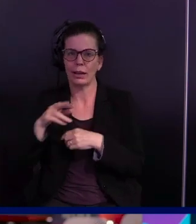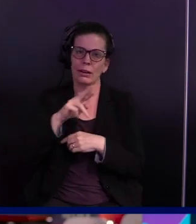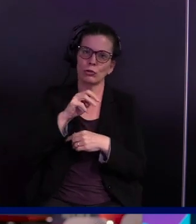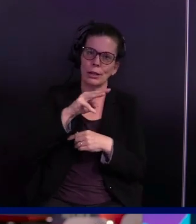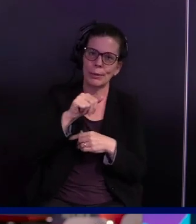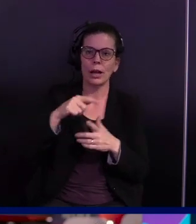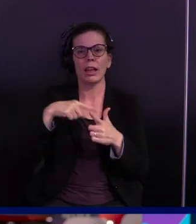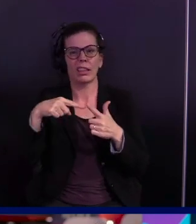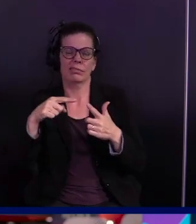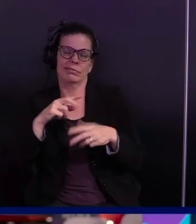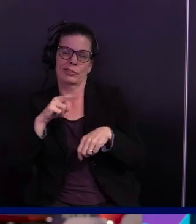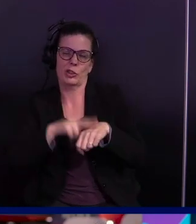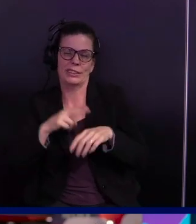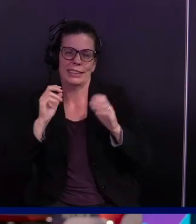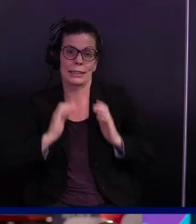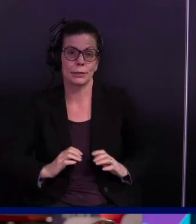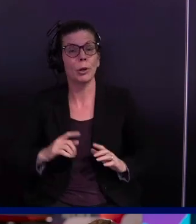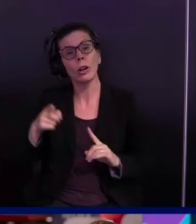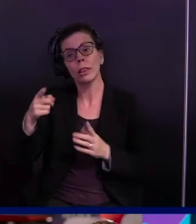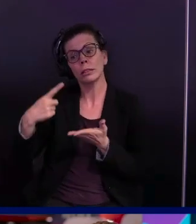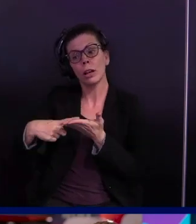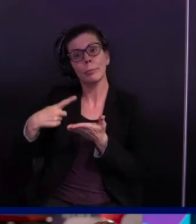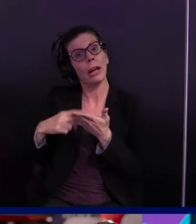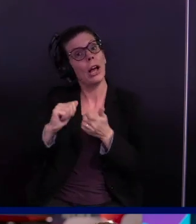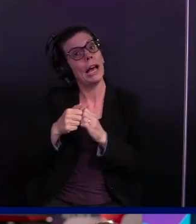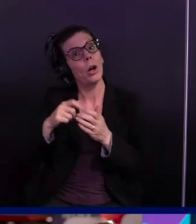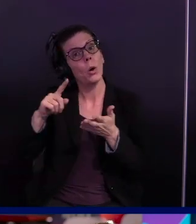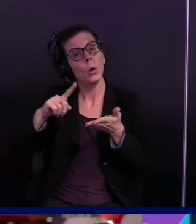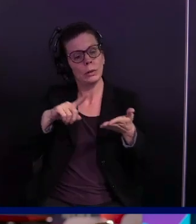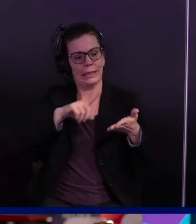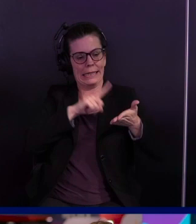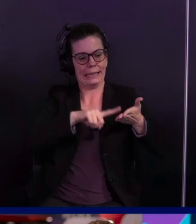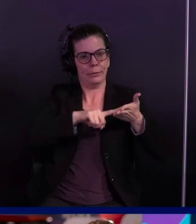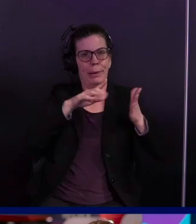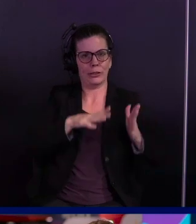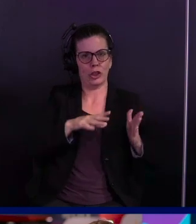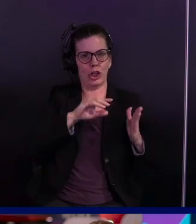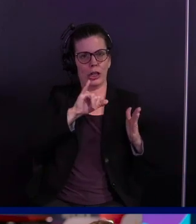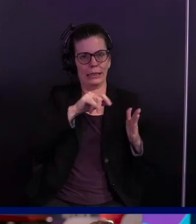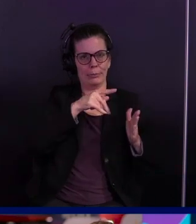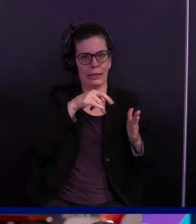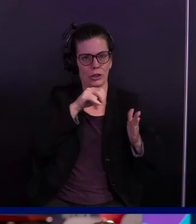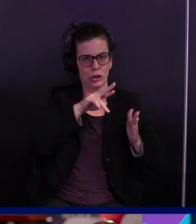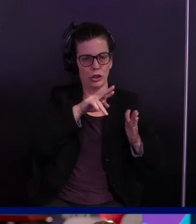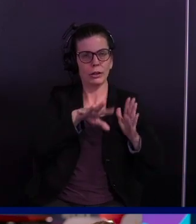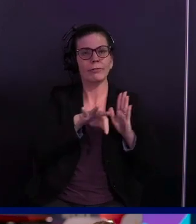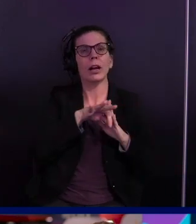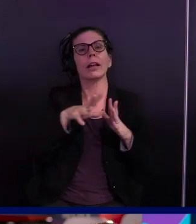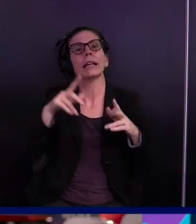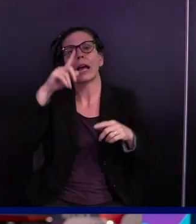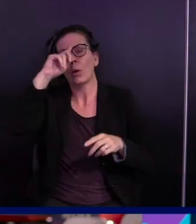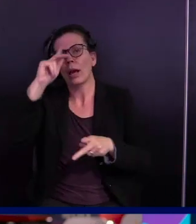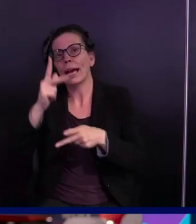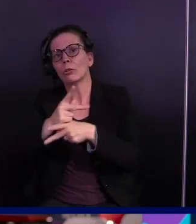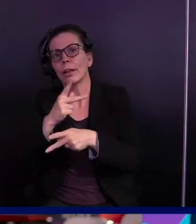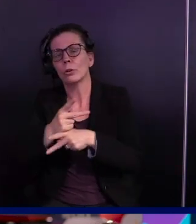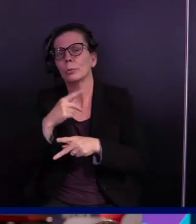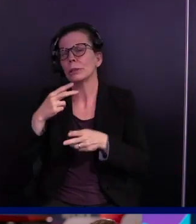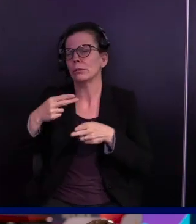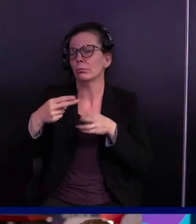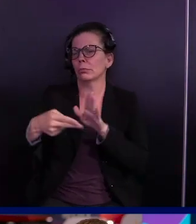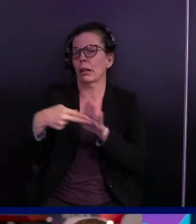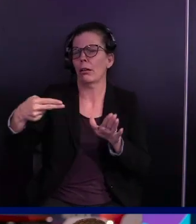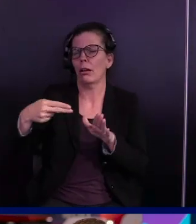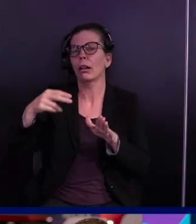customer. And they're talking about how inspector findings that are now in our algorithm that we call finding groups.